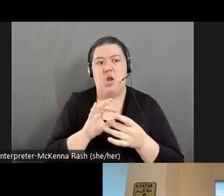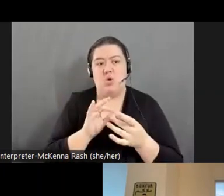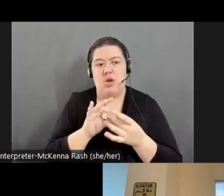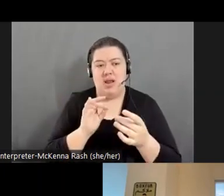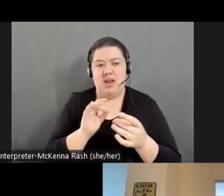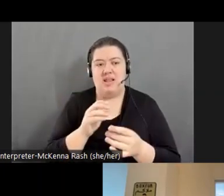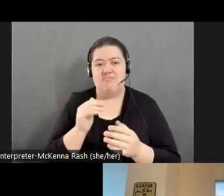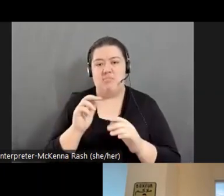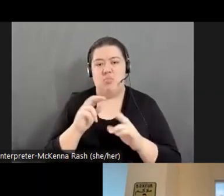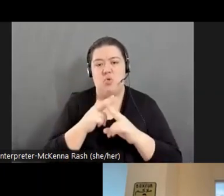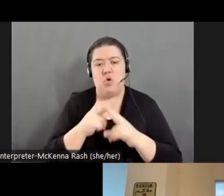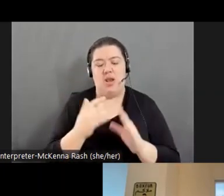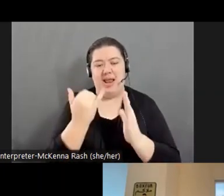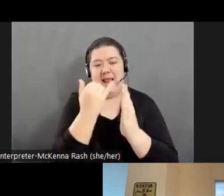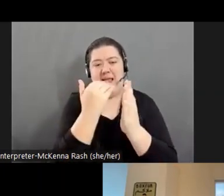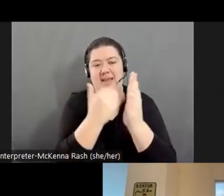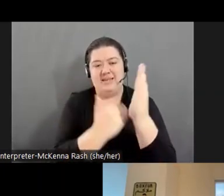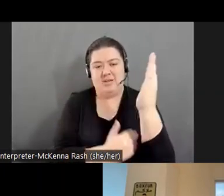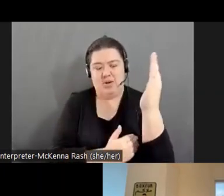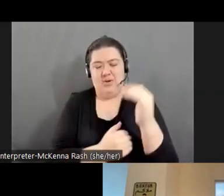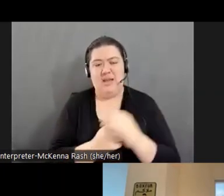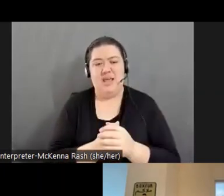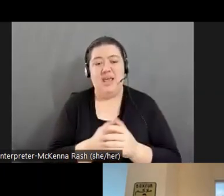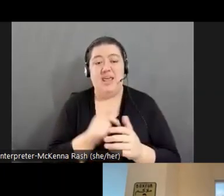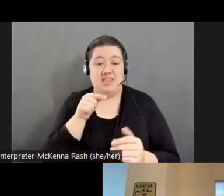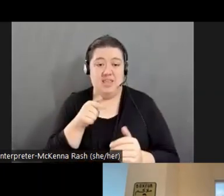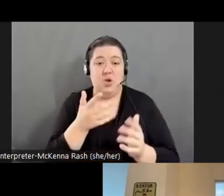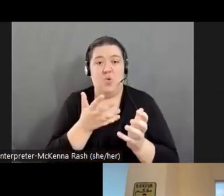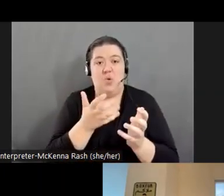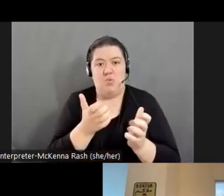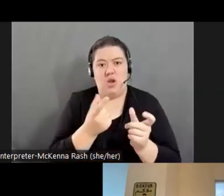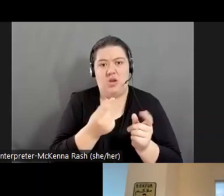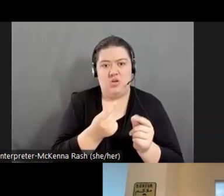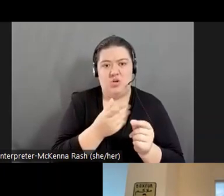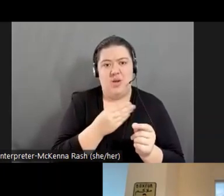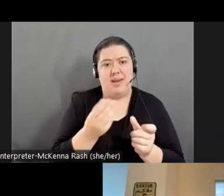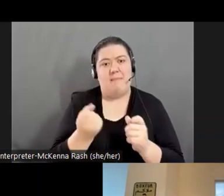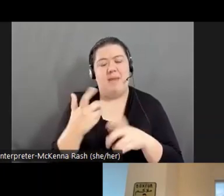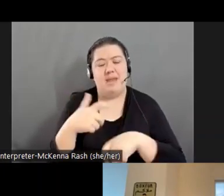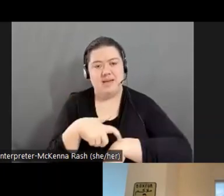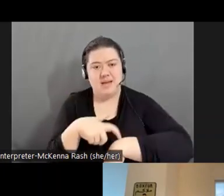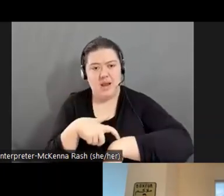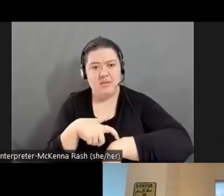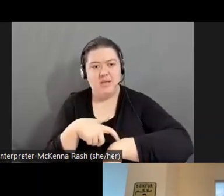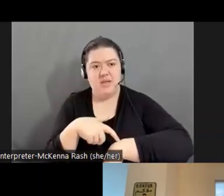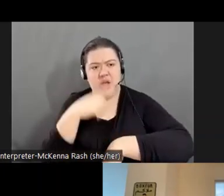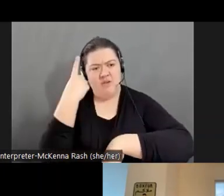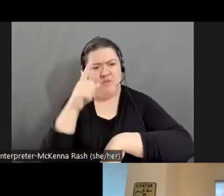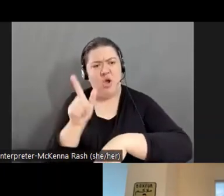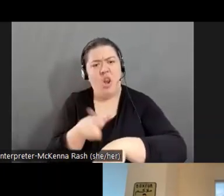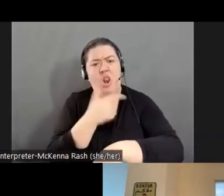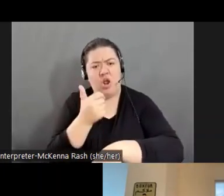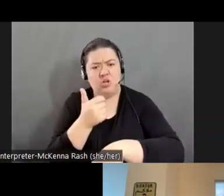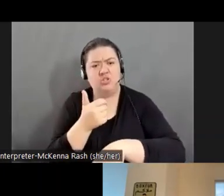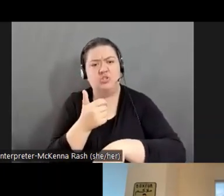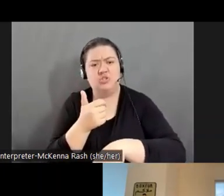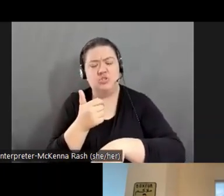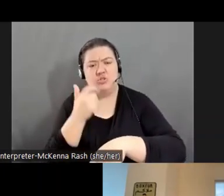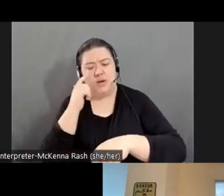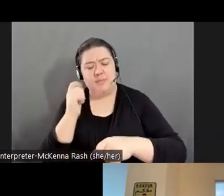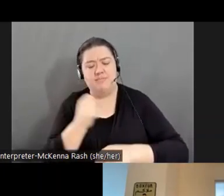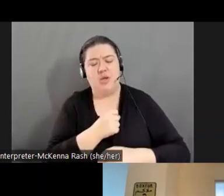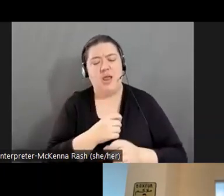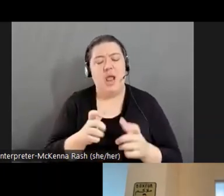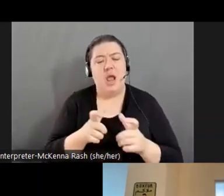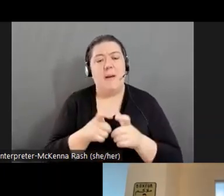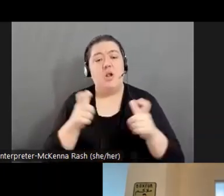is, what we're looking to do. And oftentimes, for larger acts, you can plot out a